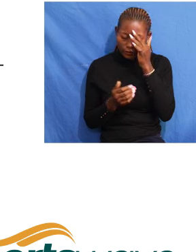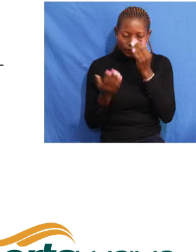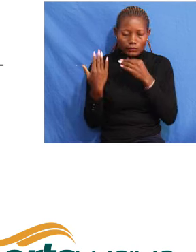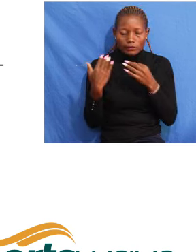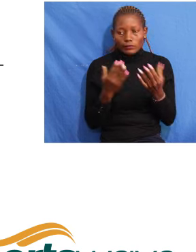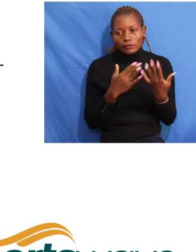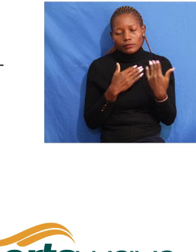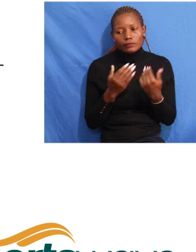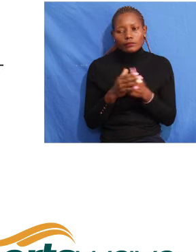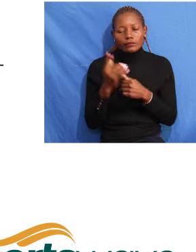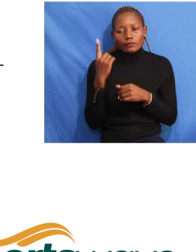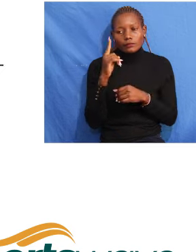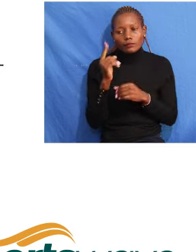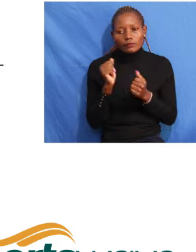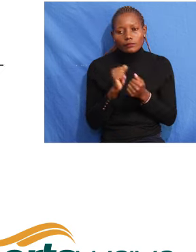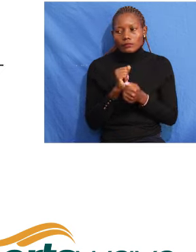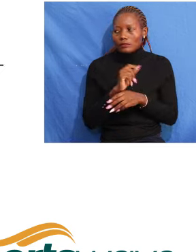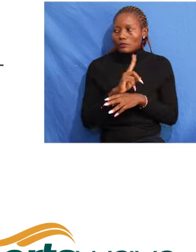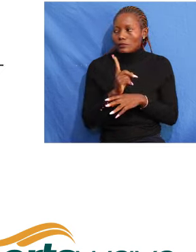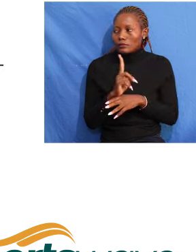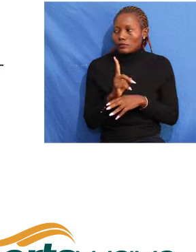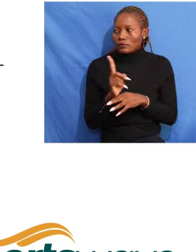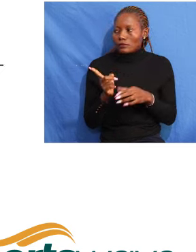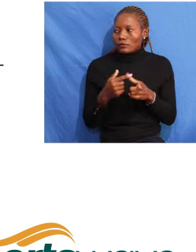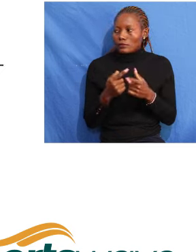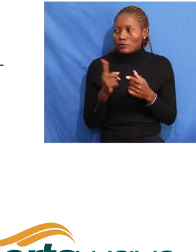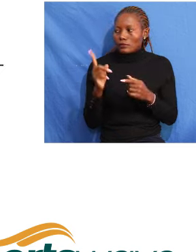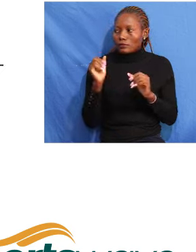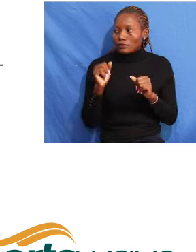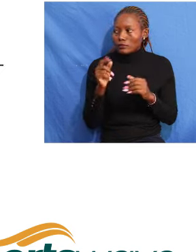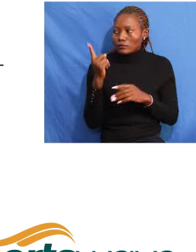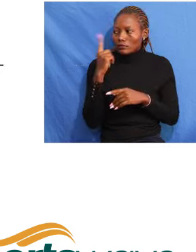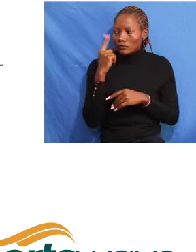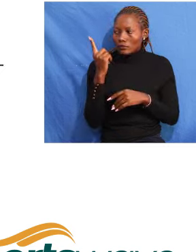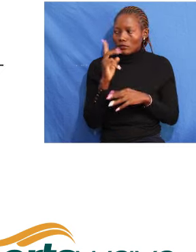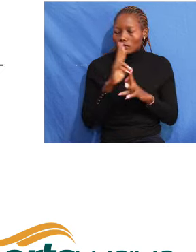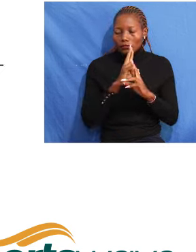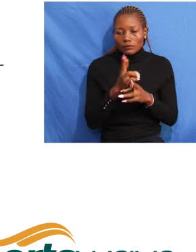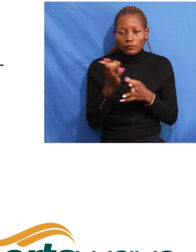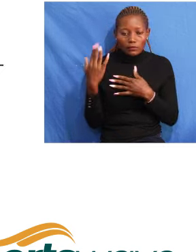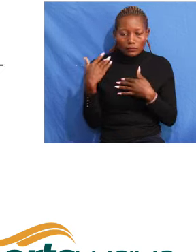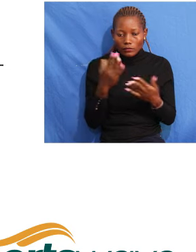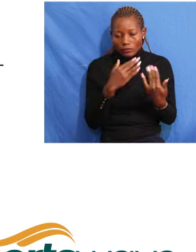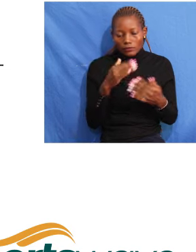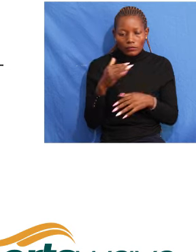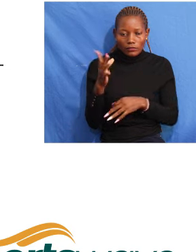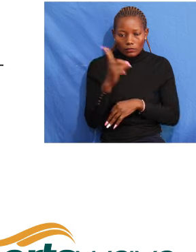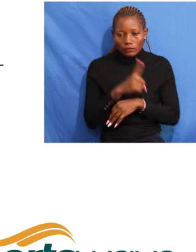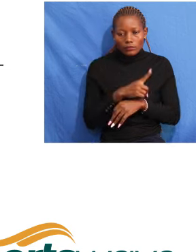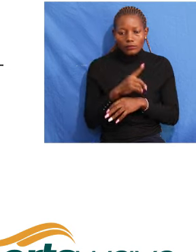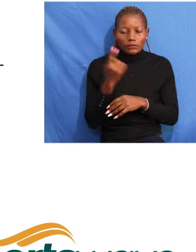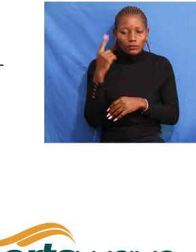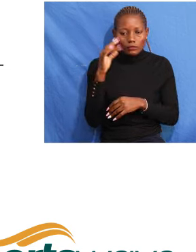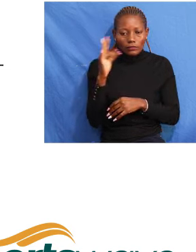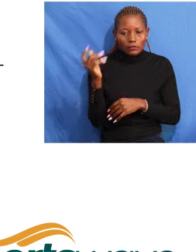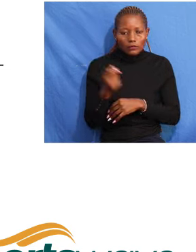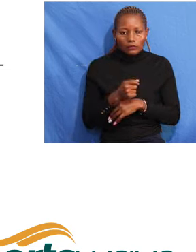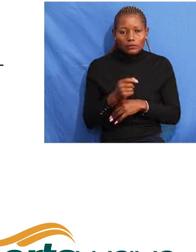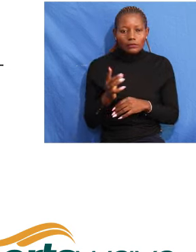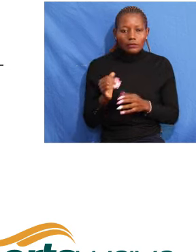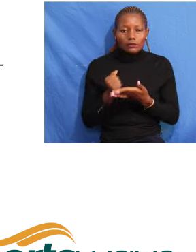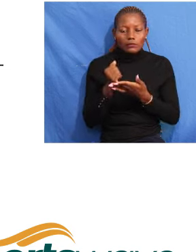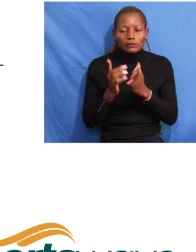And you can see the results that taking cold bath every day hinders the development of muscle mass